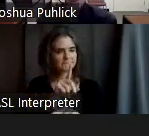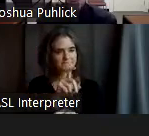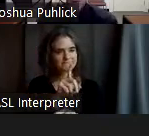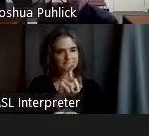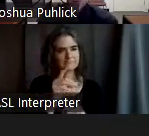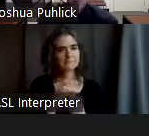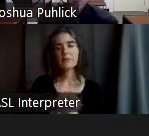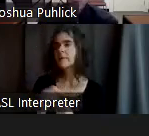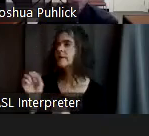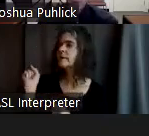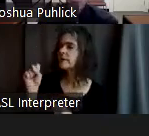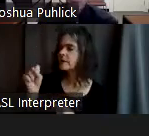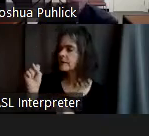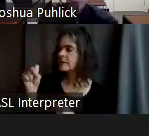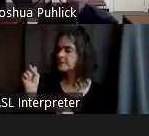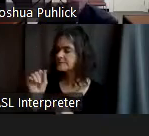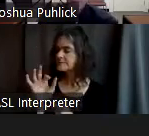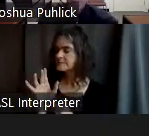Yeah.